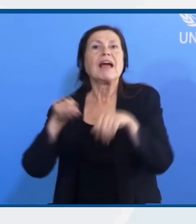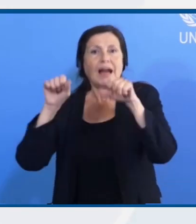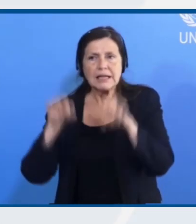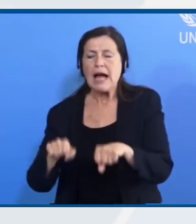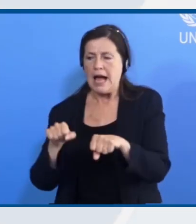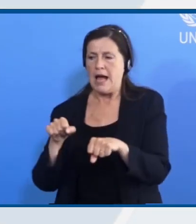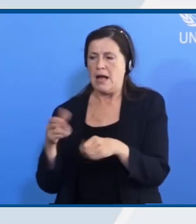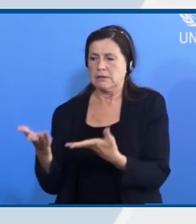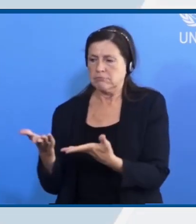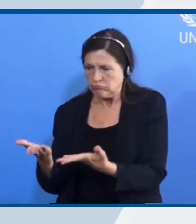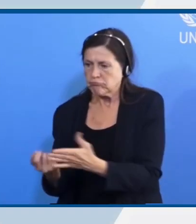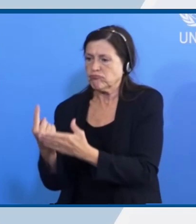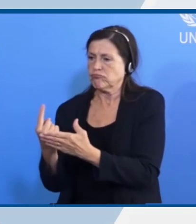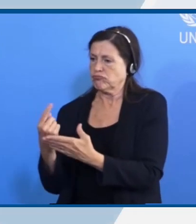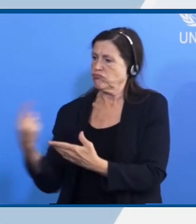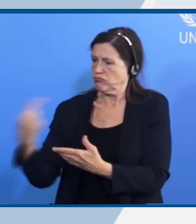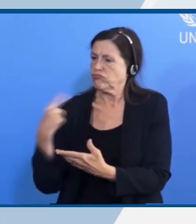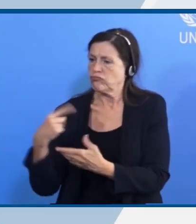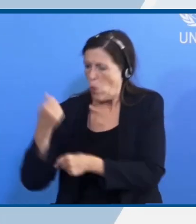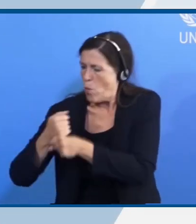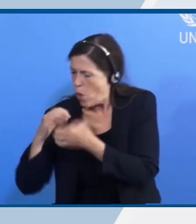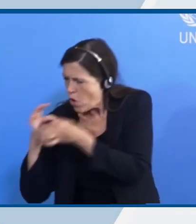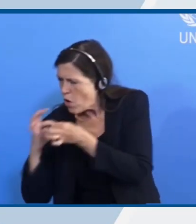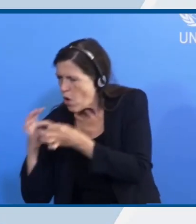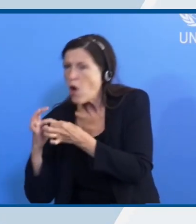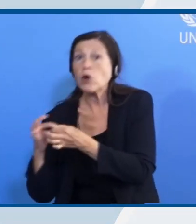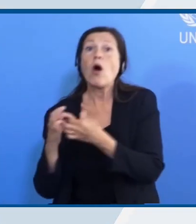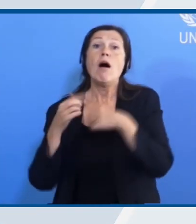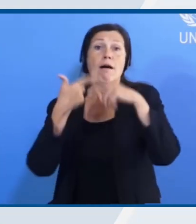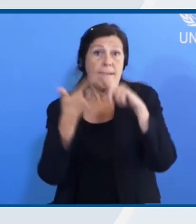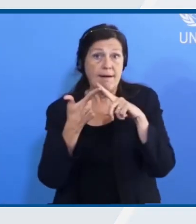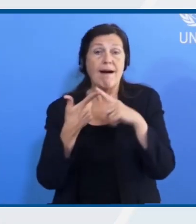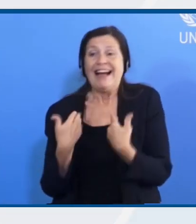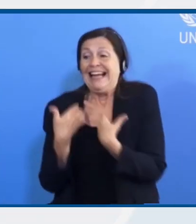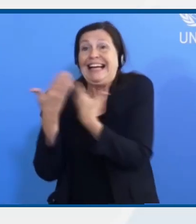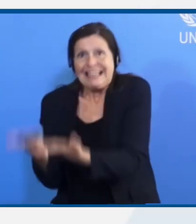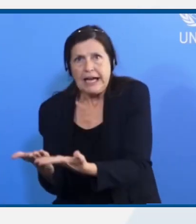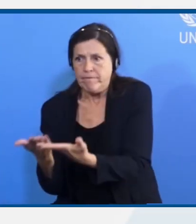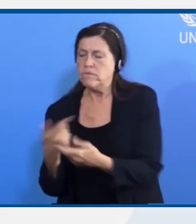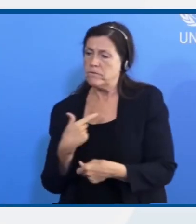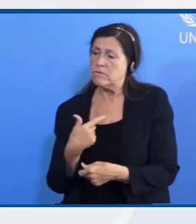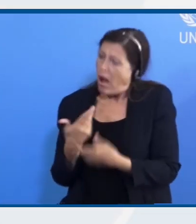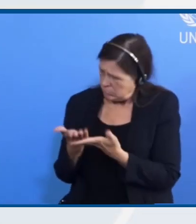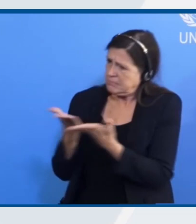work with them, and sometimes also the possibility to give them pieces of the action to be